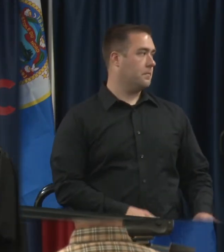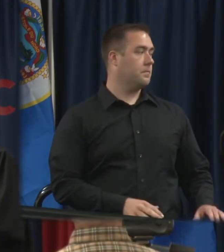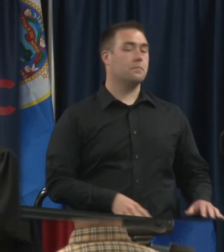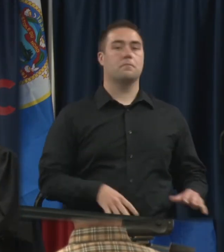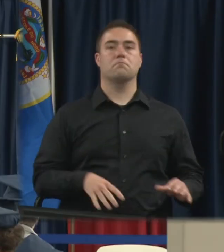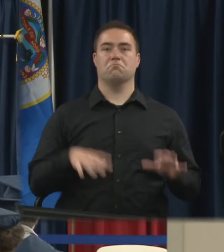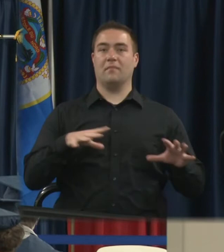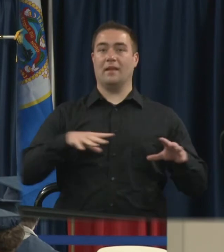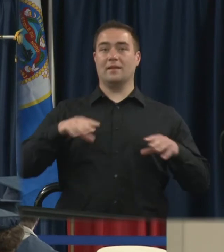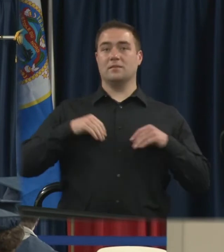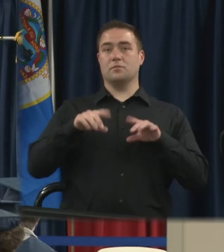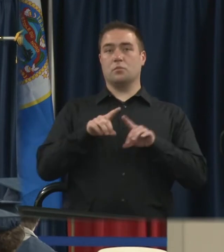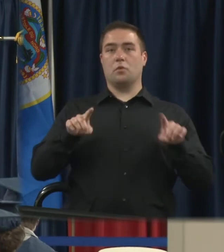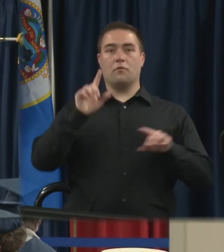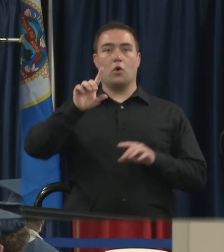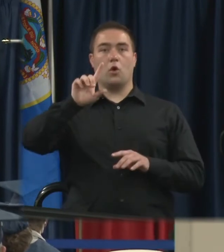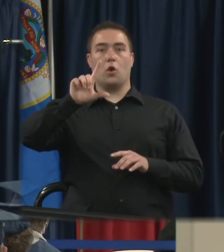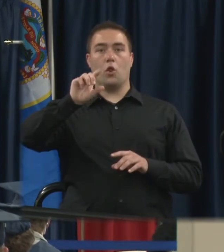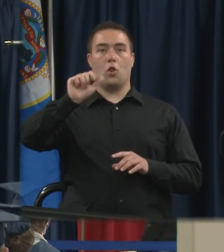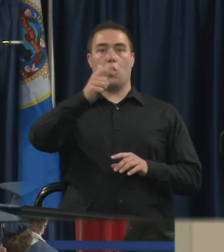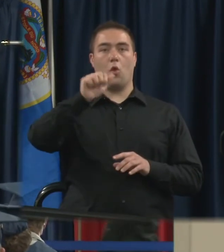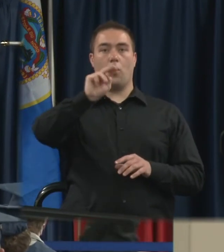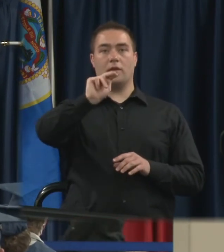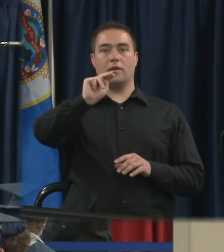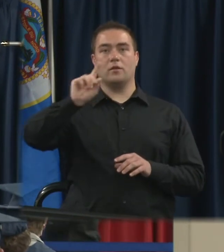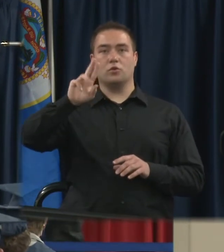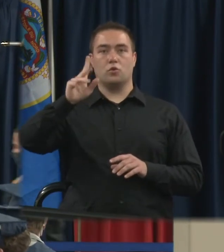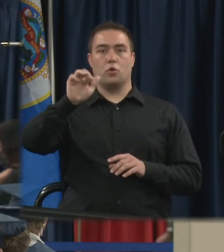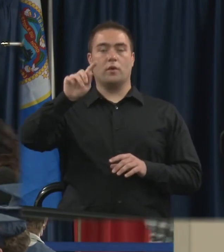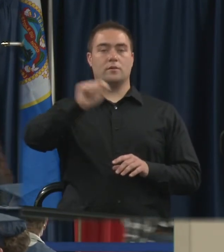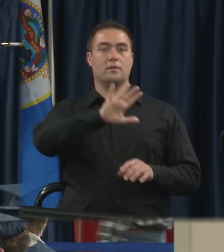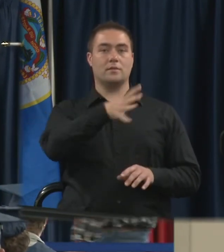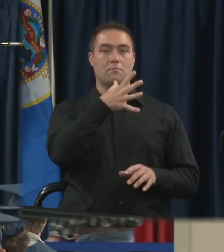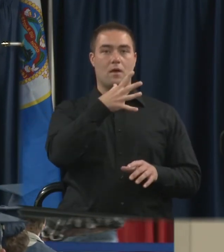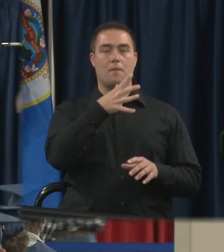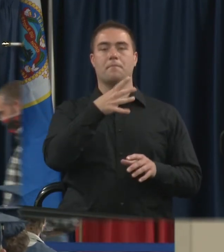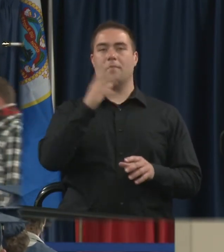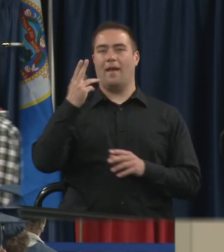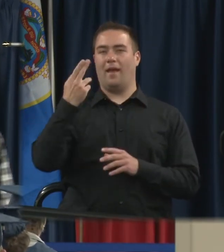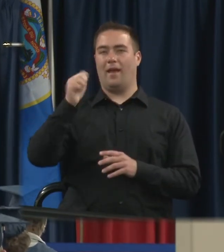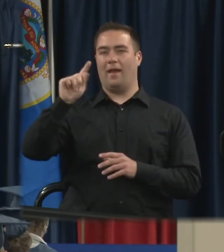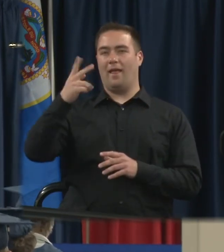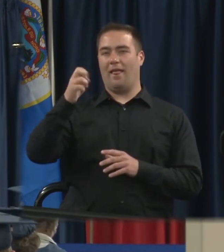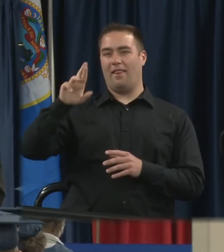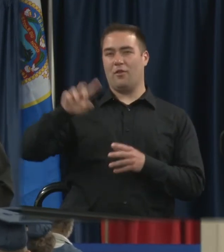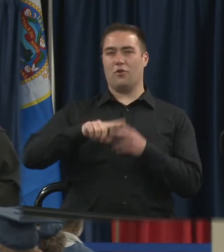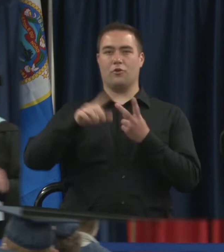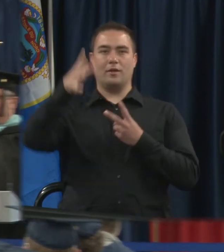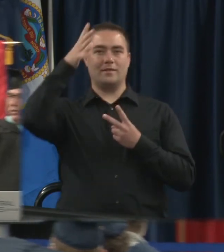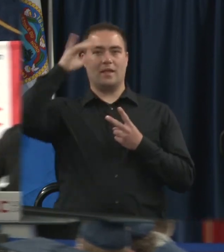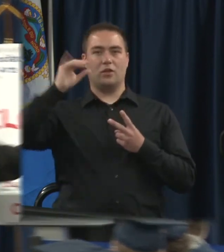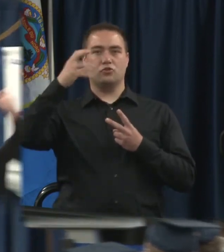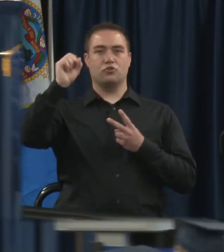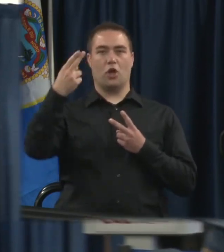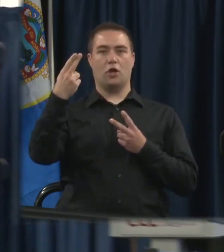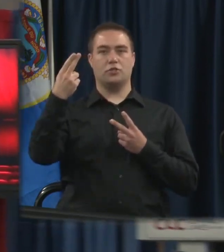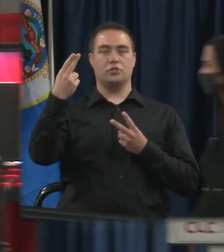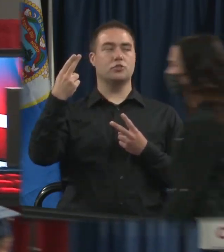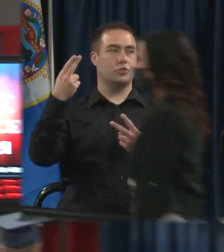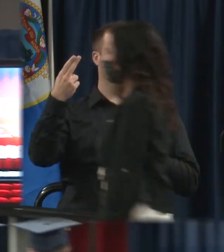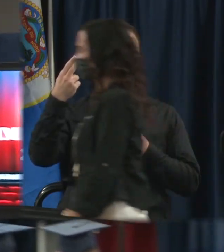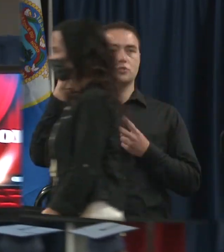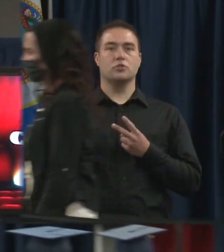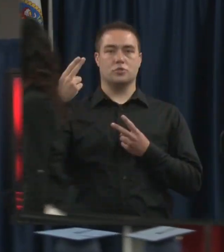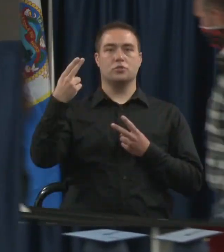Accepting the diploma for Logan DeWitt posthumously are his mom, Heather DeWitt, and dad, Josh DeWitt.